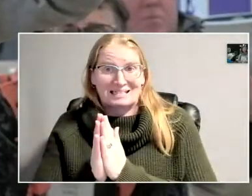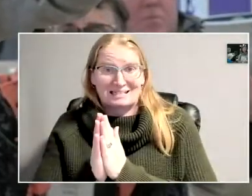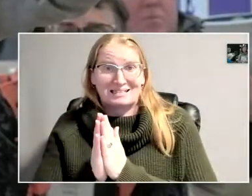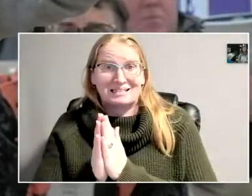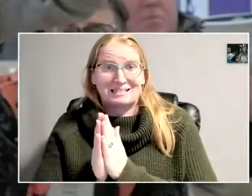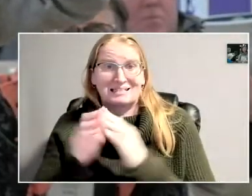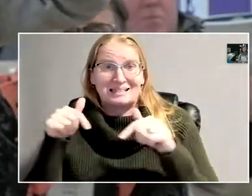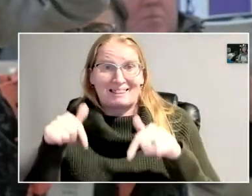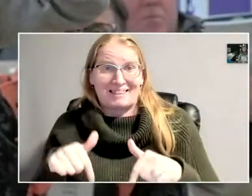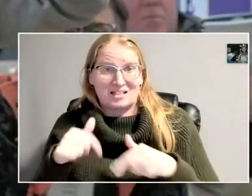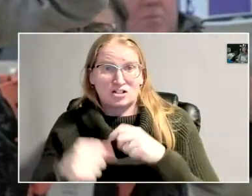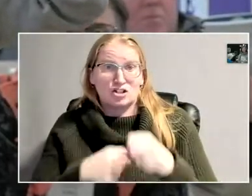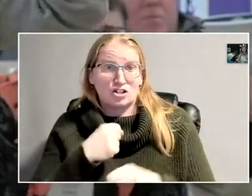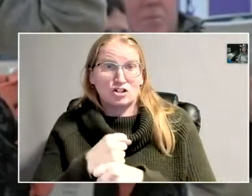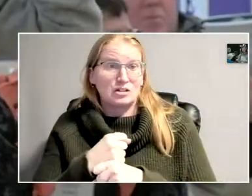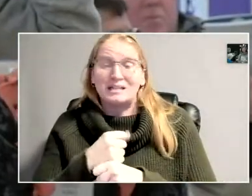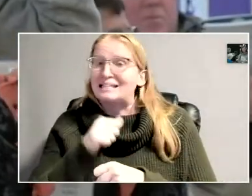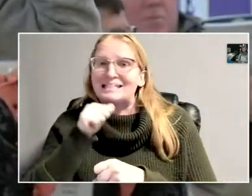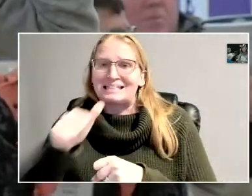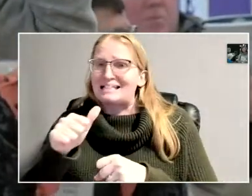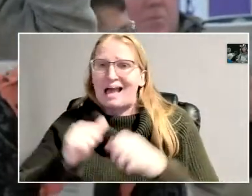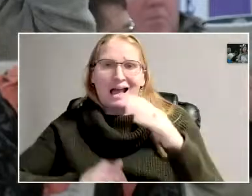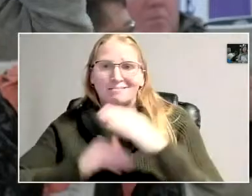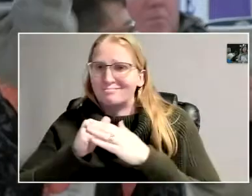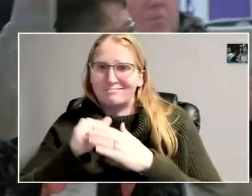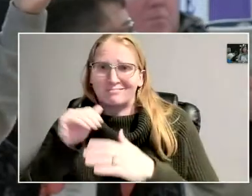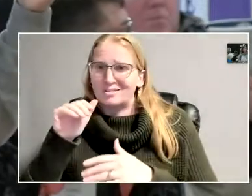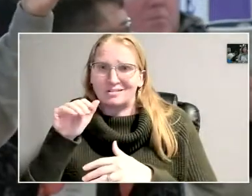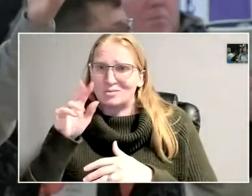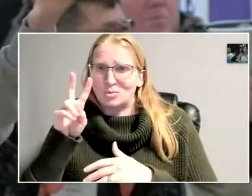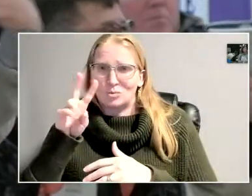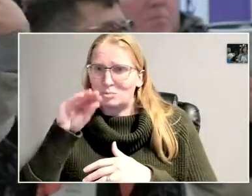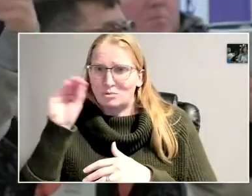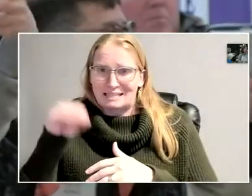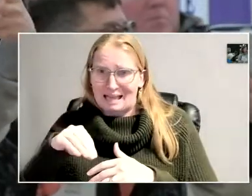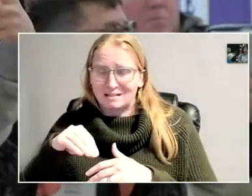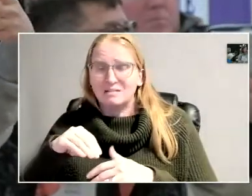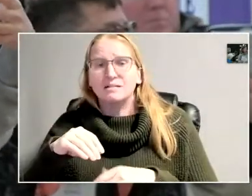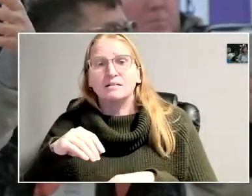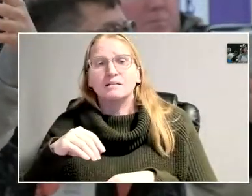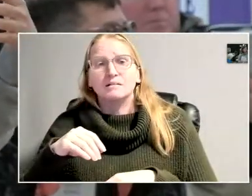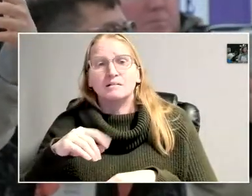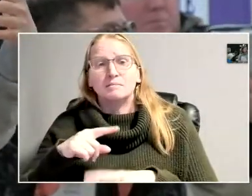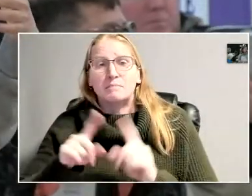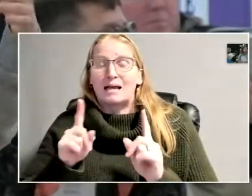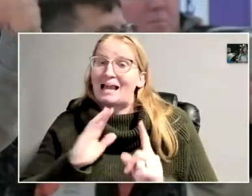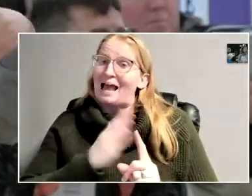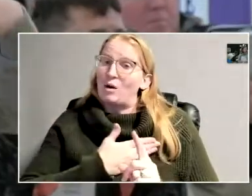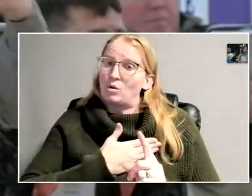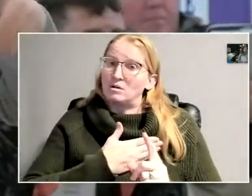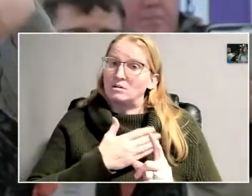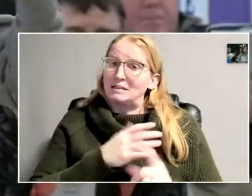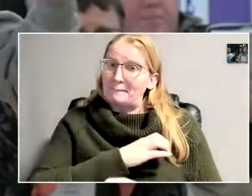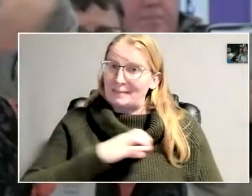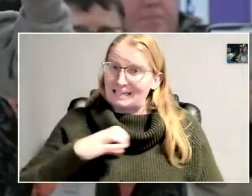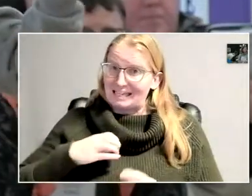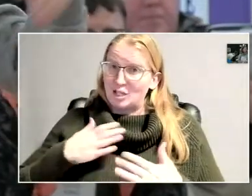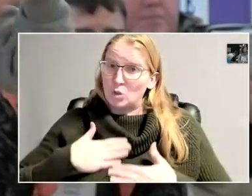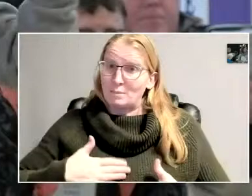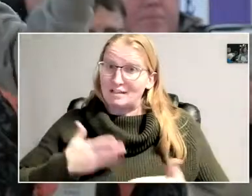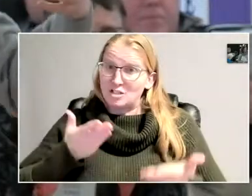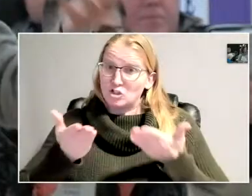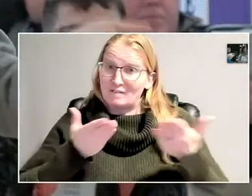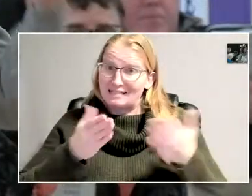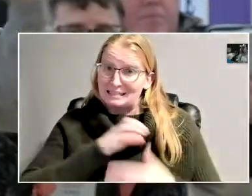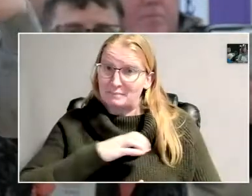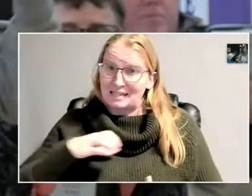um that ceiling threshold however is our belief in the Human Services committee that it takes a year for sort of